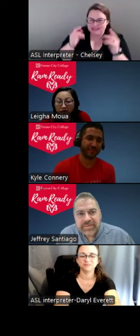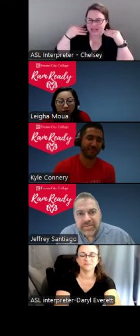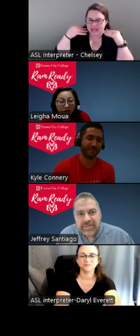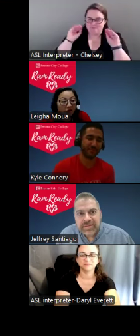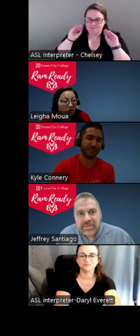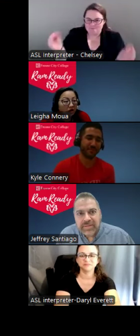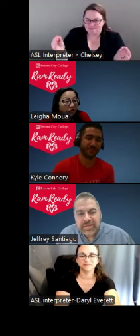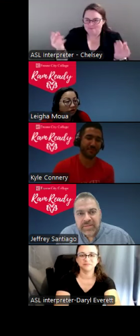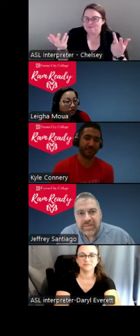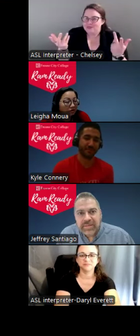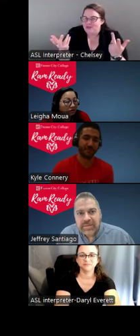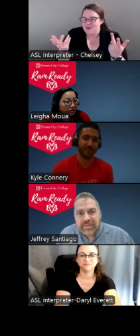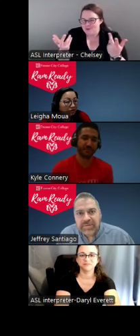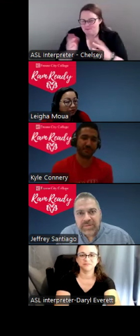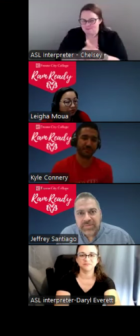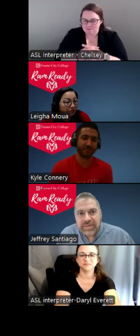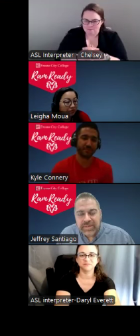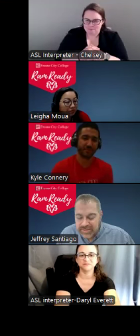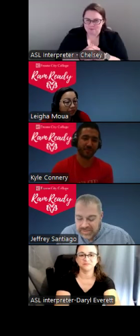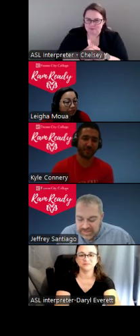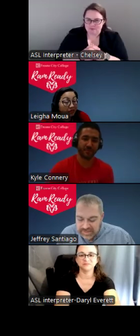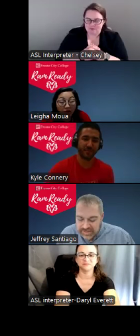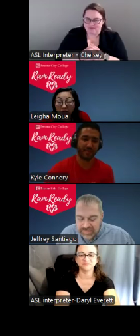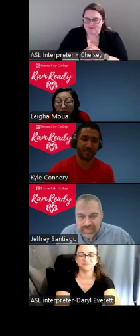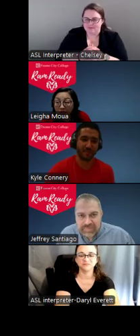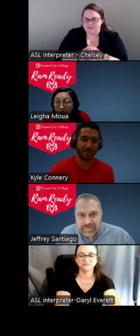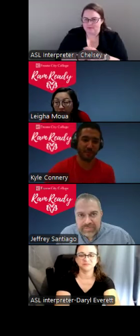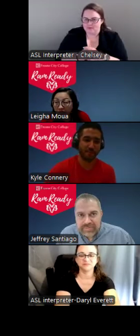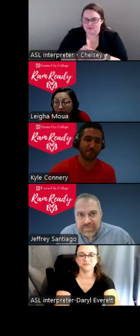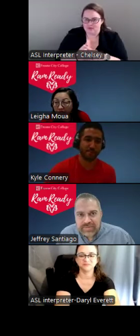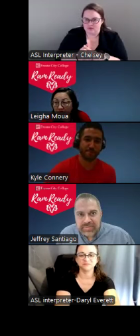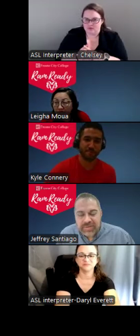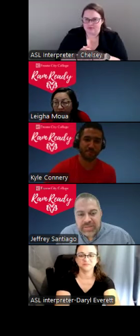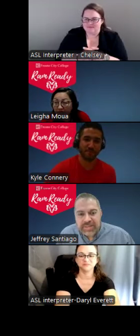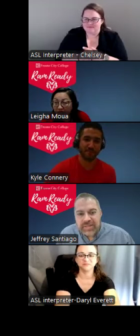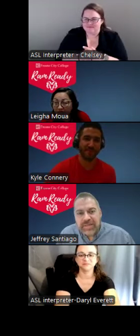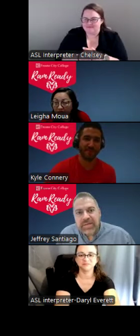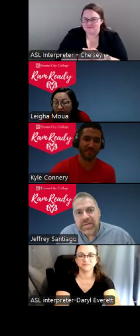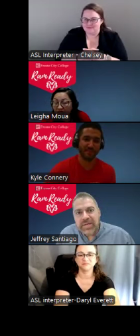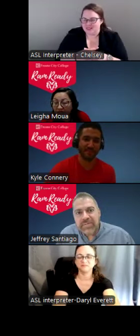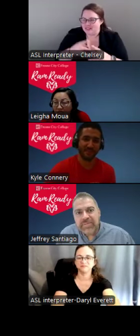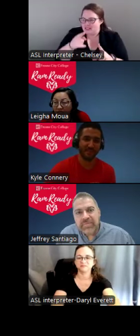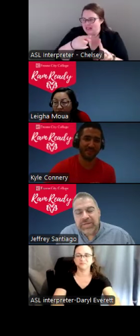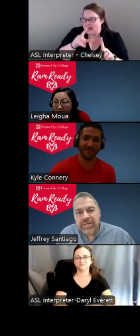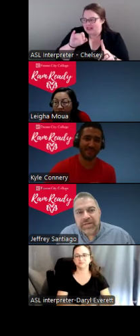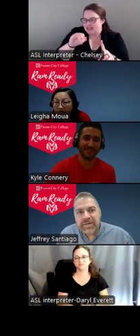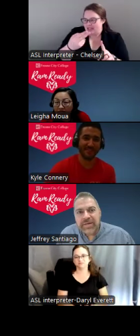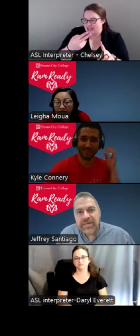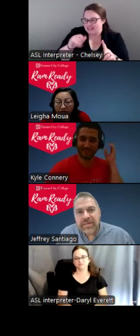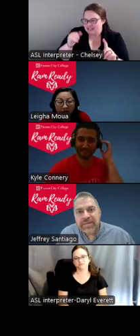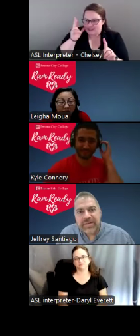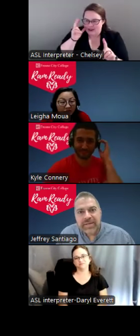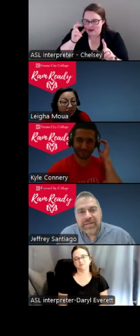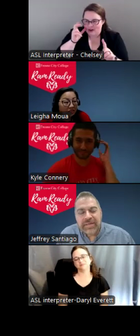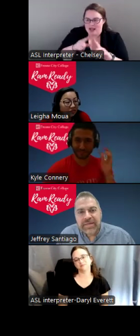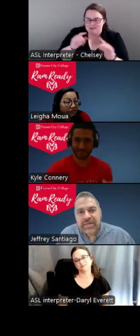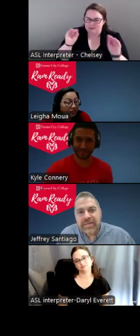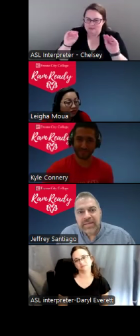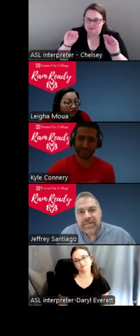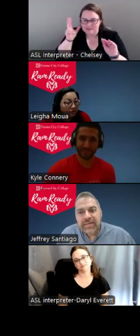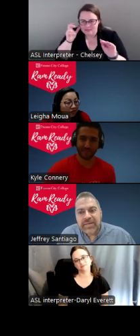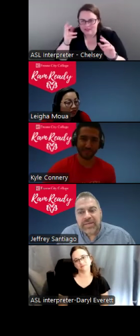reason. Oh. We don't know why. I could hear the video. Really? You guys didn't hear it? We couldn't hear it.